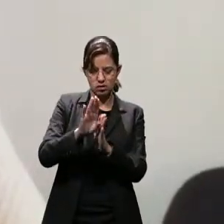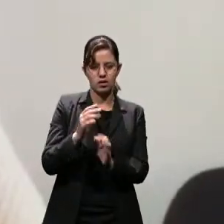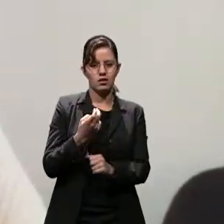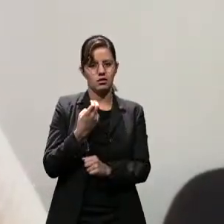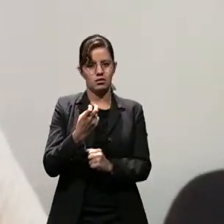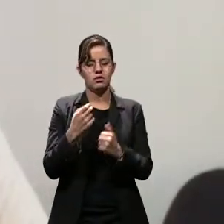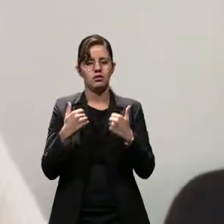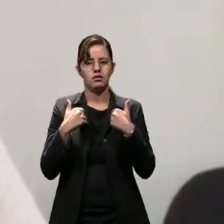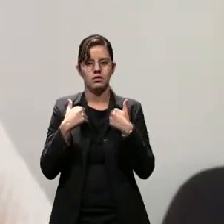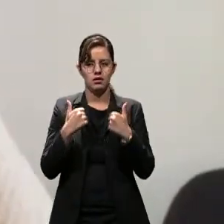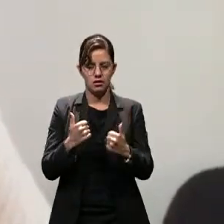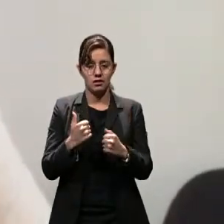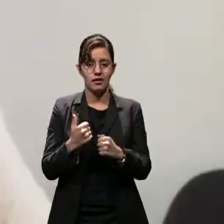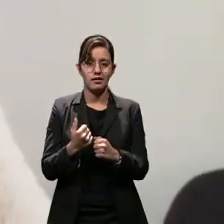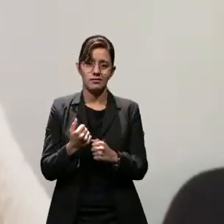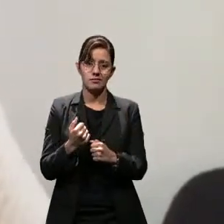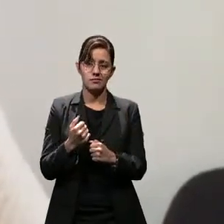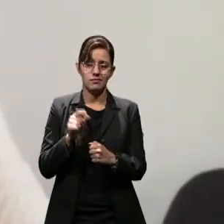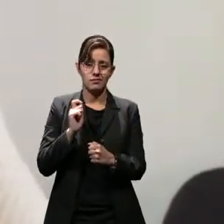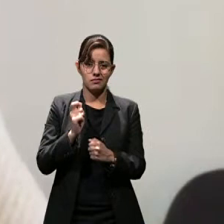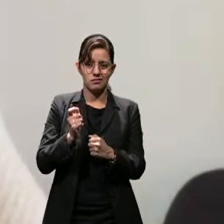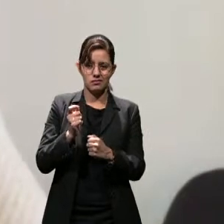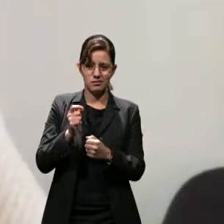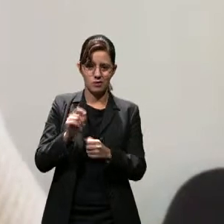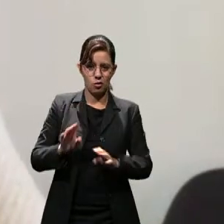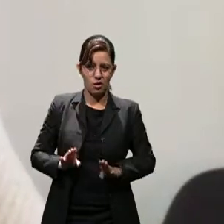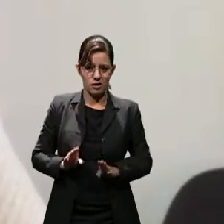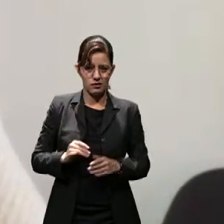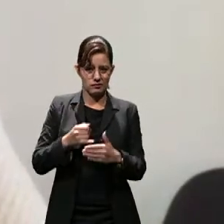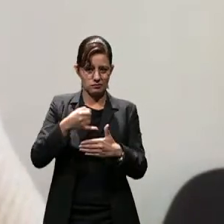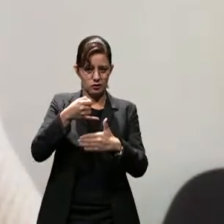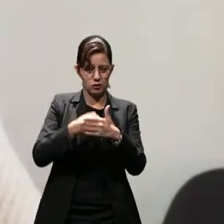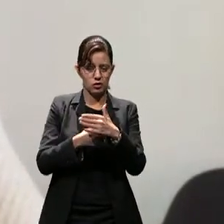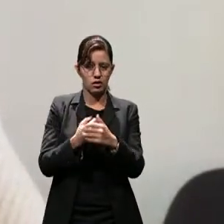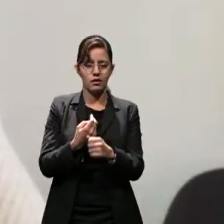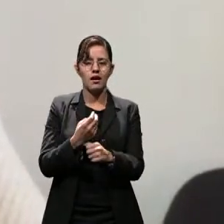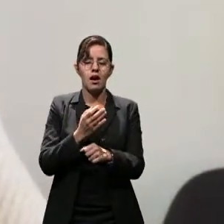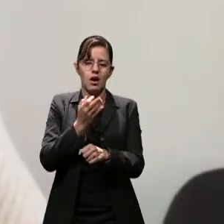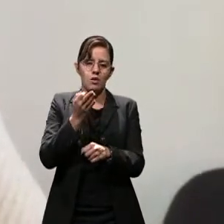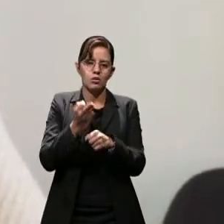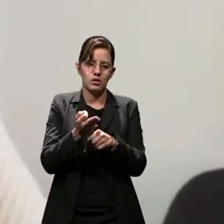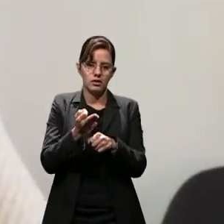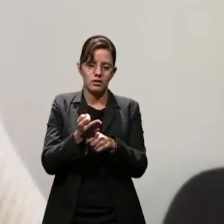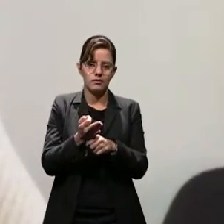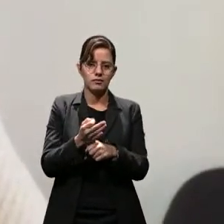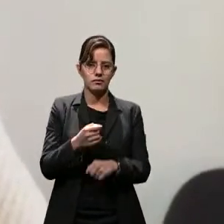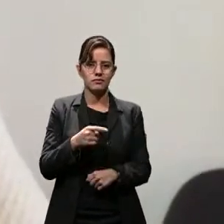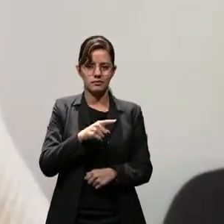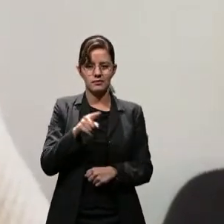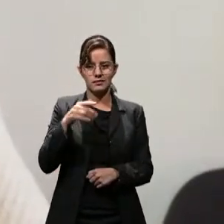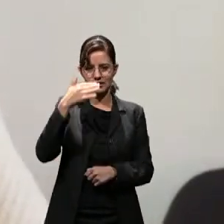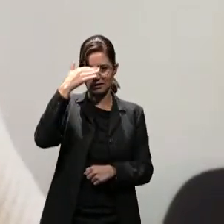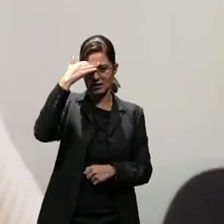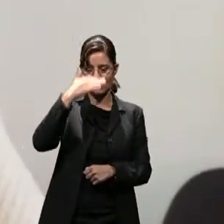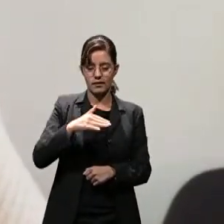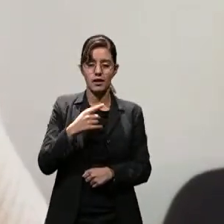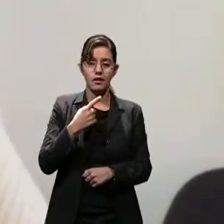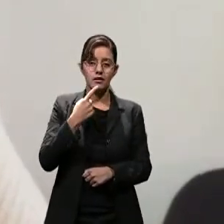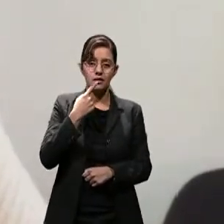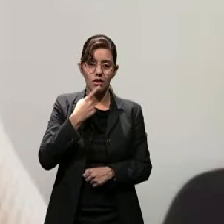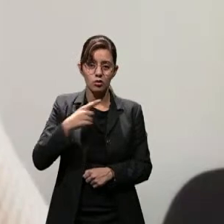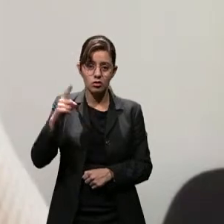manner, because the data with which we have, which is quite limited, we have contexts where